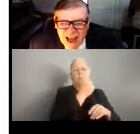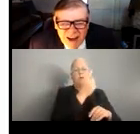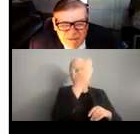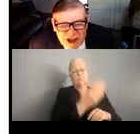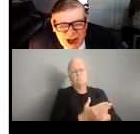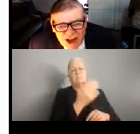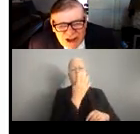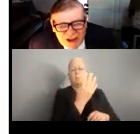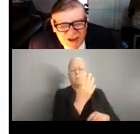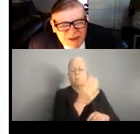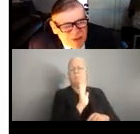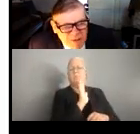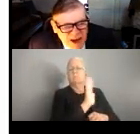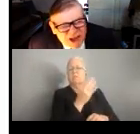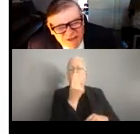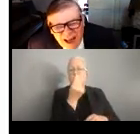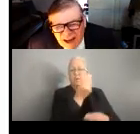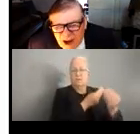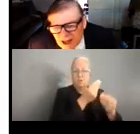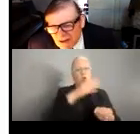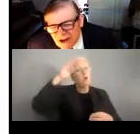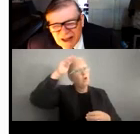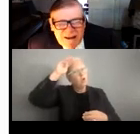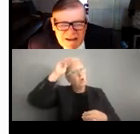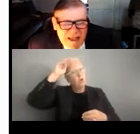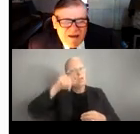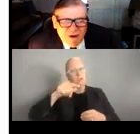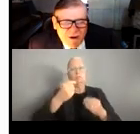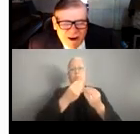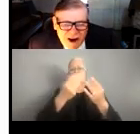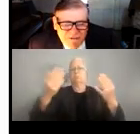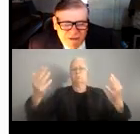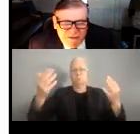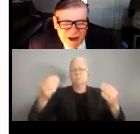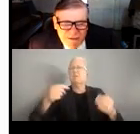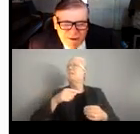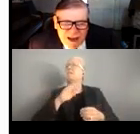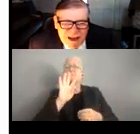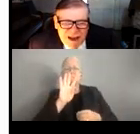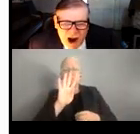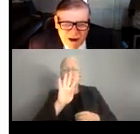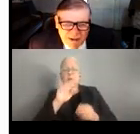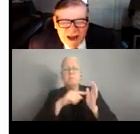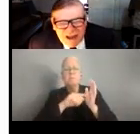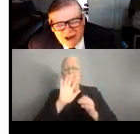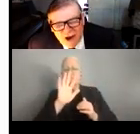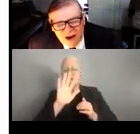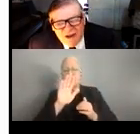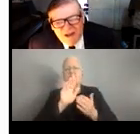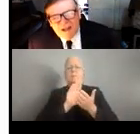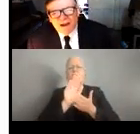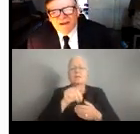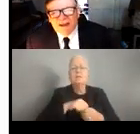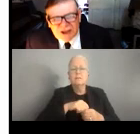and Ireland much larger than the population of Ireland, where there were only 4.5 million people, suddenly growing. And that's because a lot